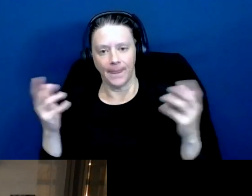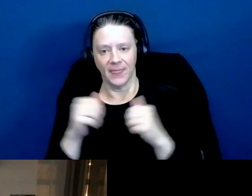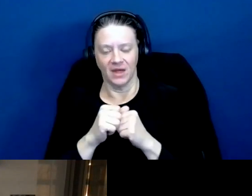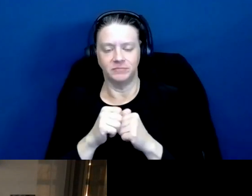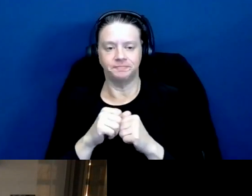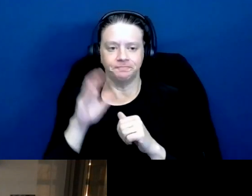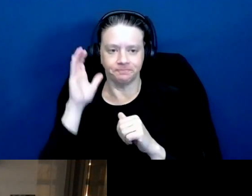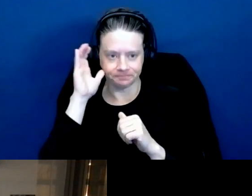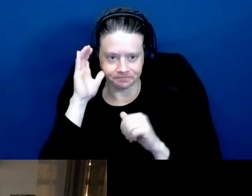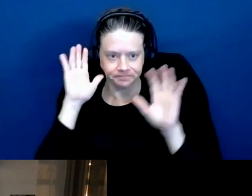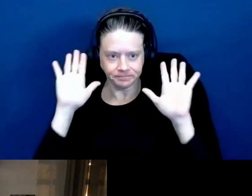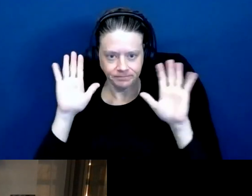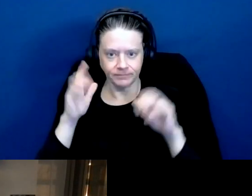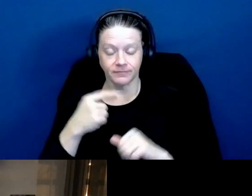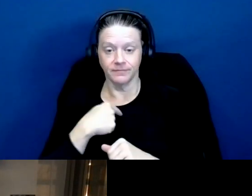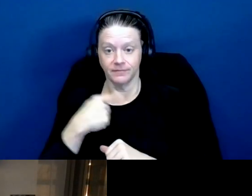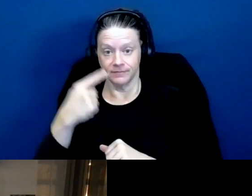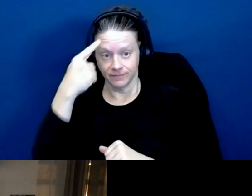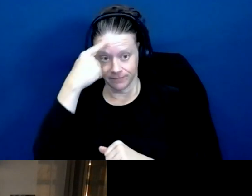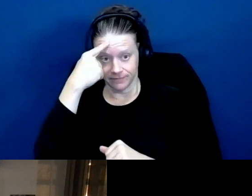out, okay? I think that